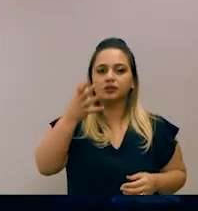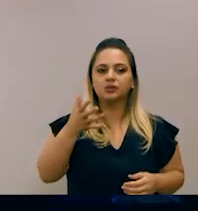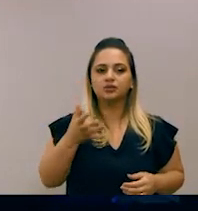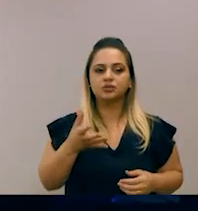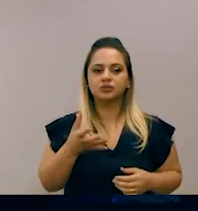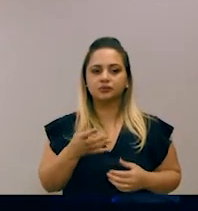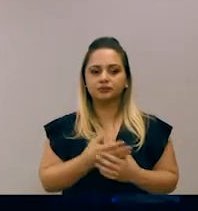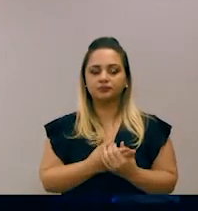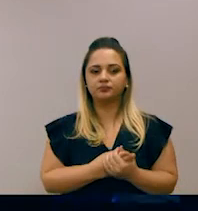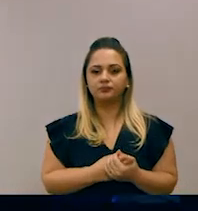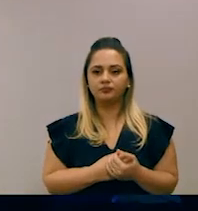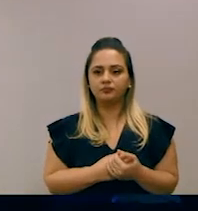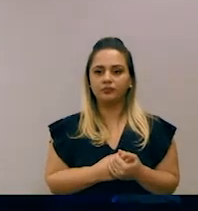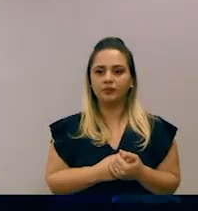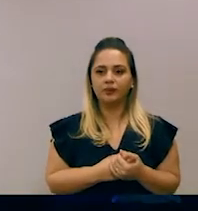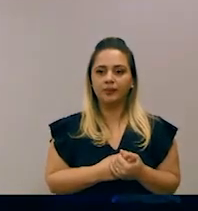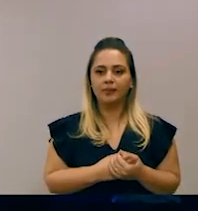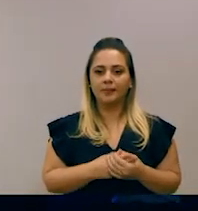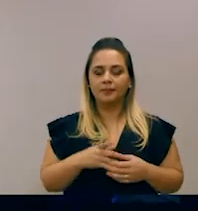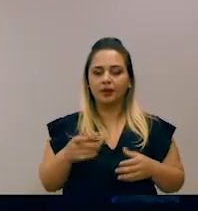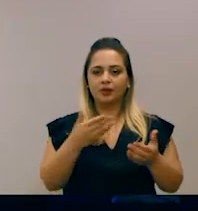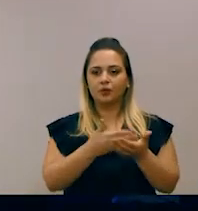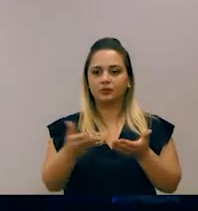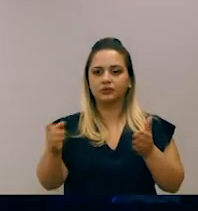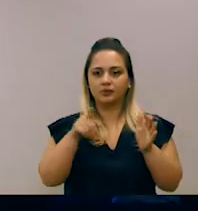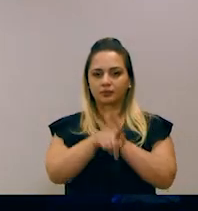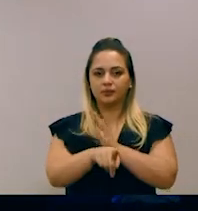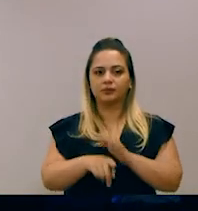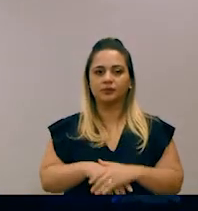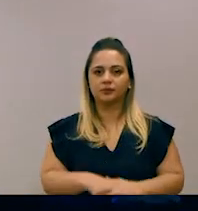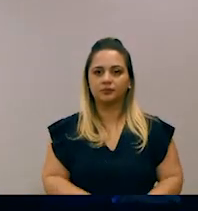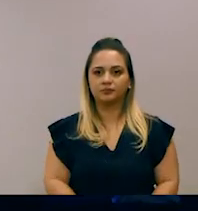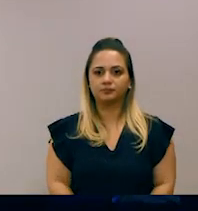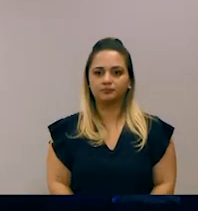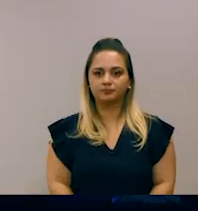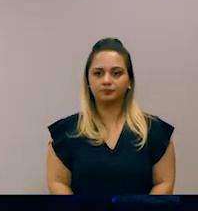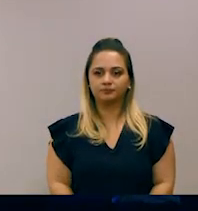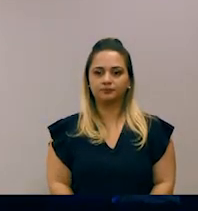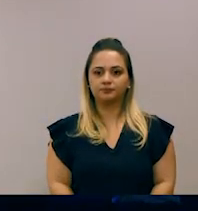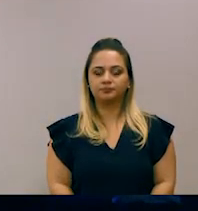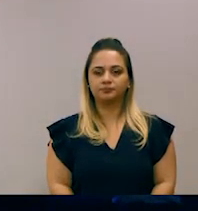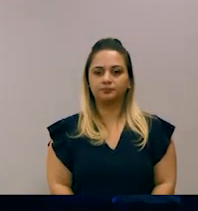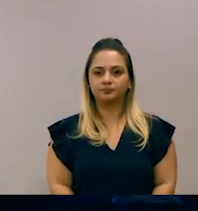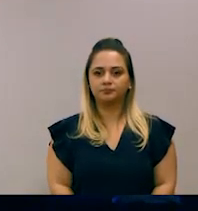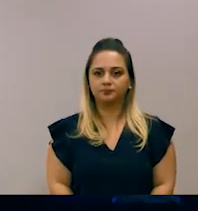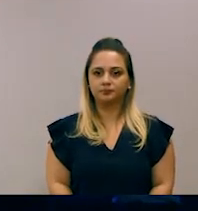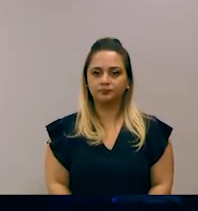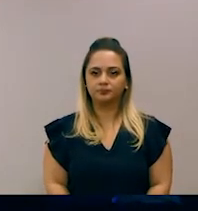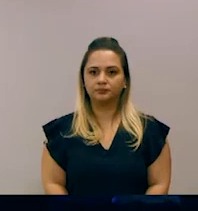So I would like to invite all of the speakers onto the stage, please, so that we can have the Q&A session.